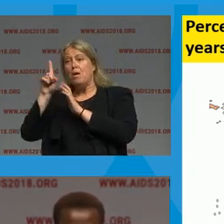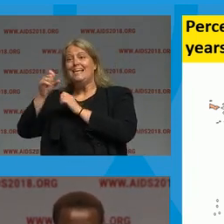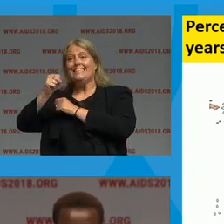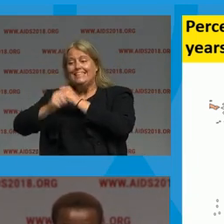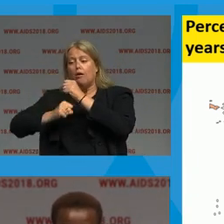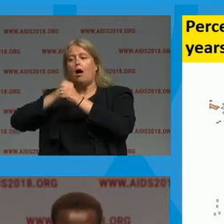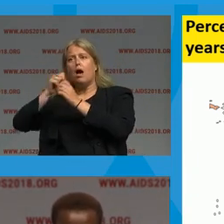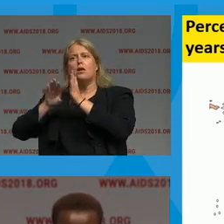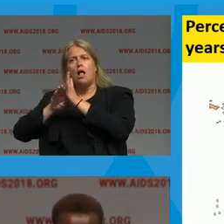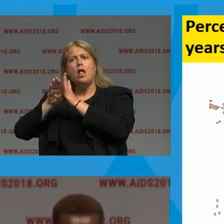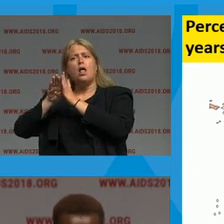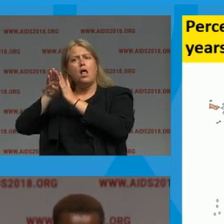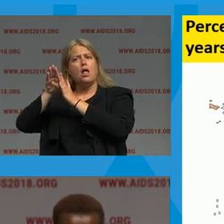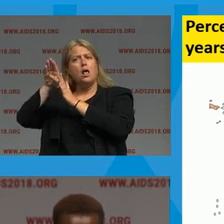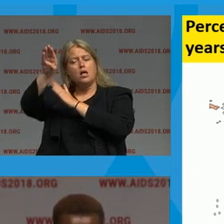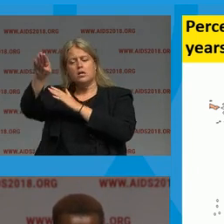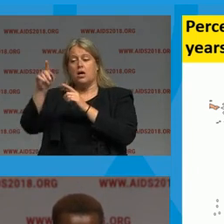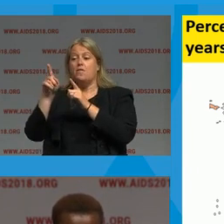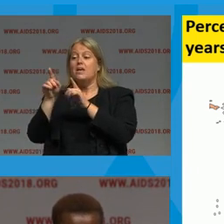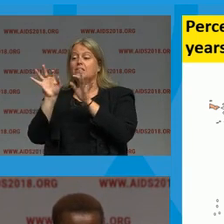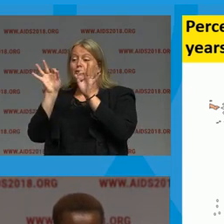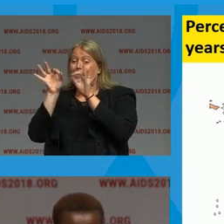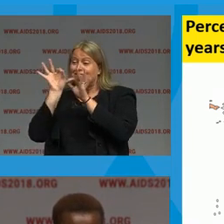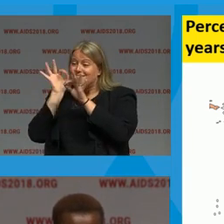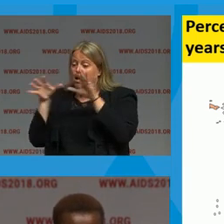In particular, key populations